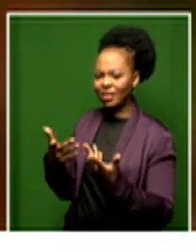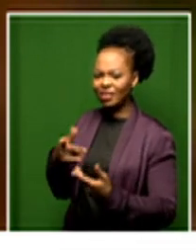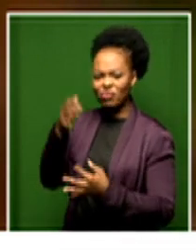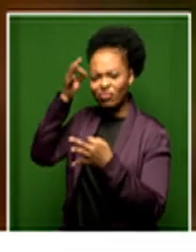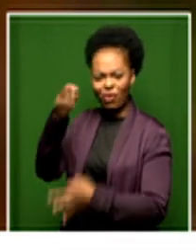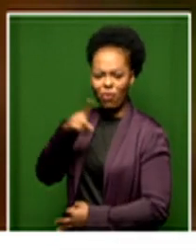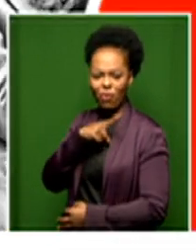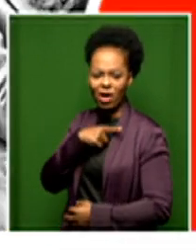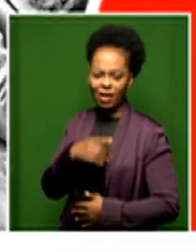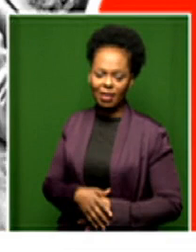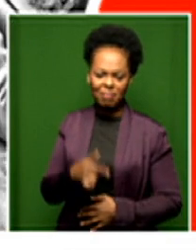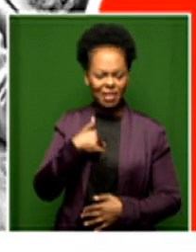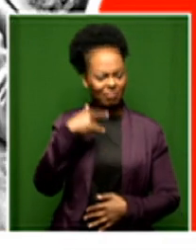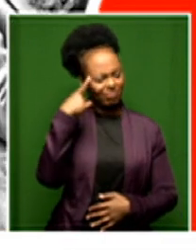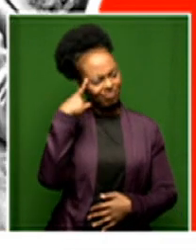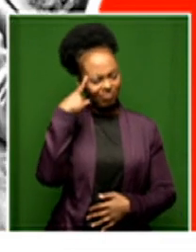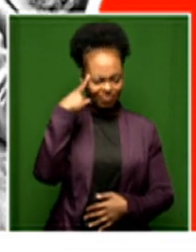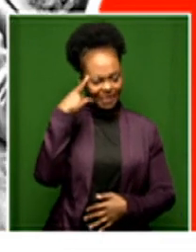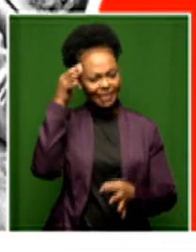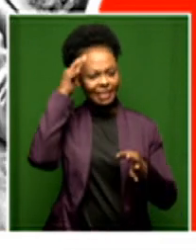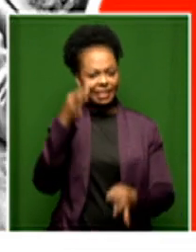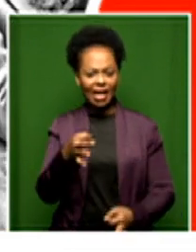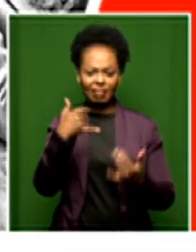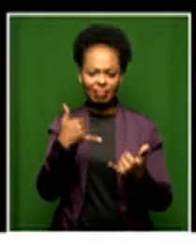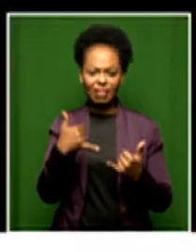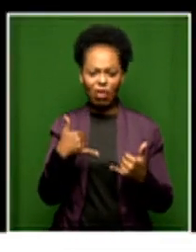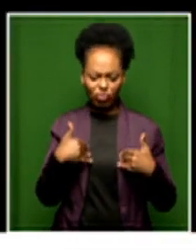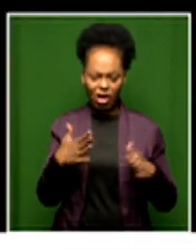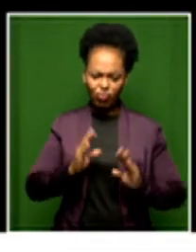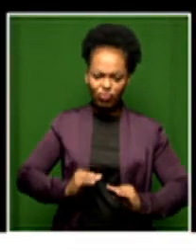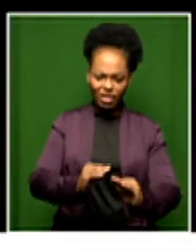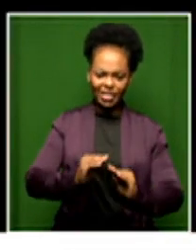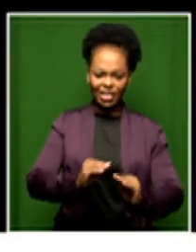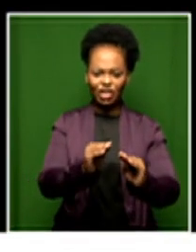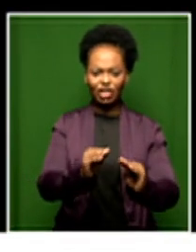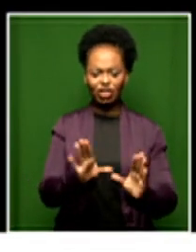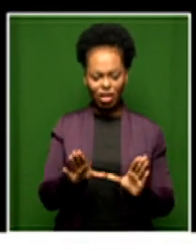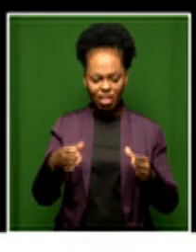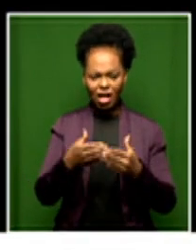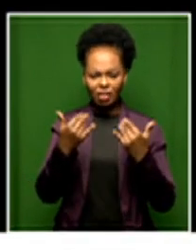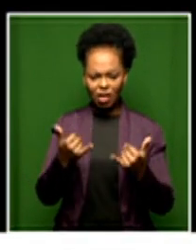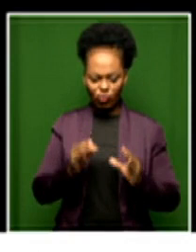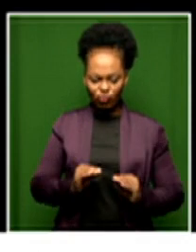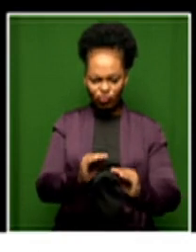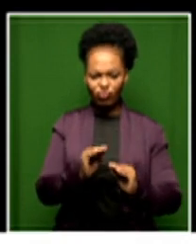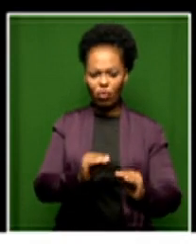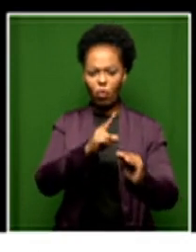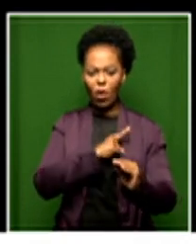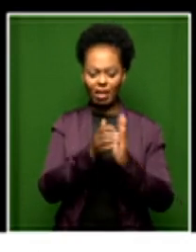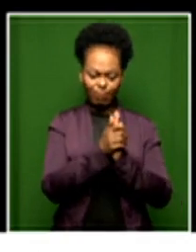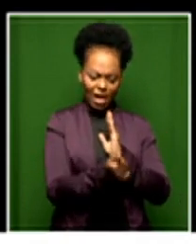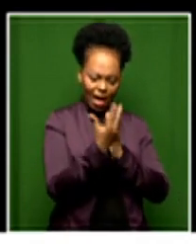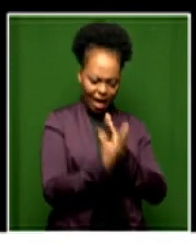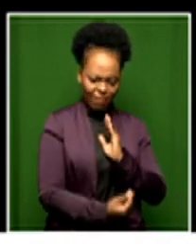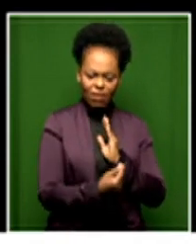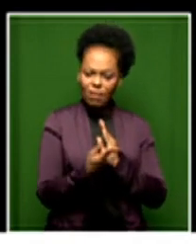I decided to start my own cooking classes because I want to instill to transfer this talent I have